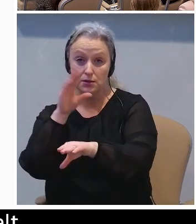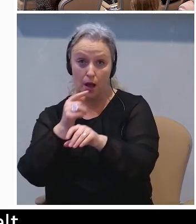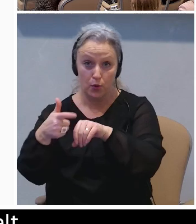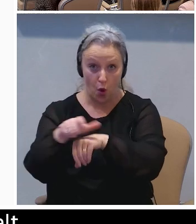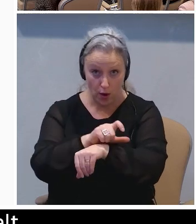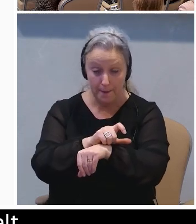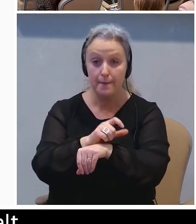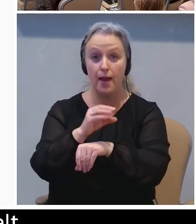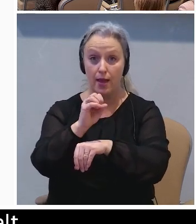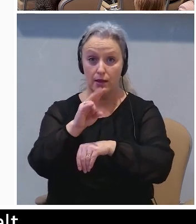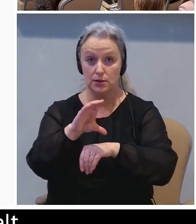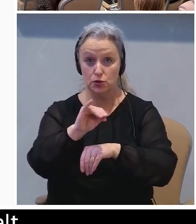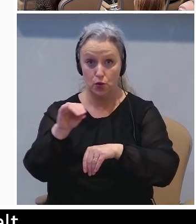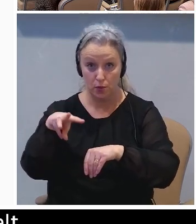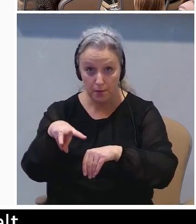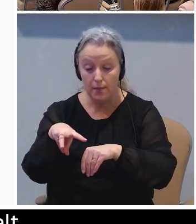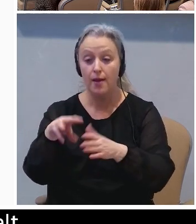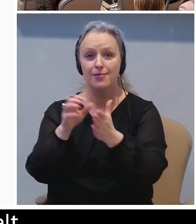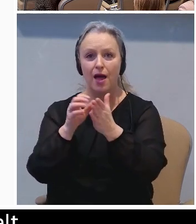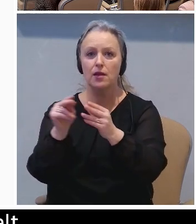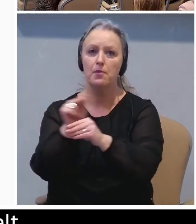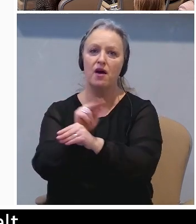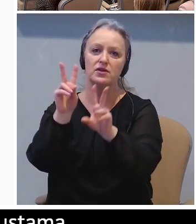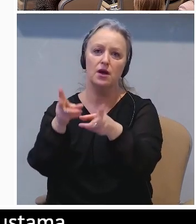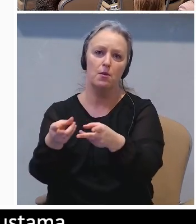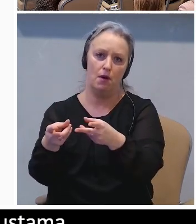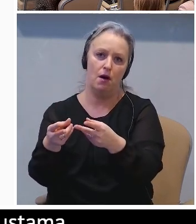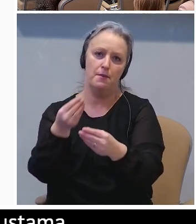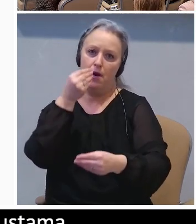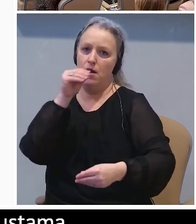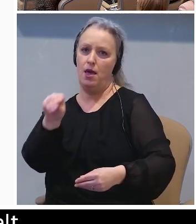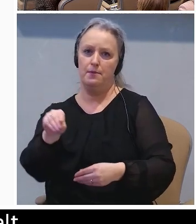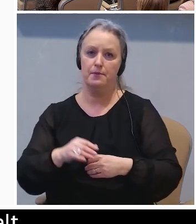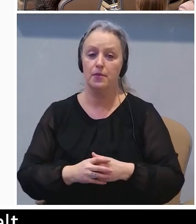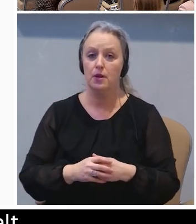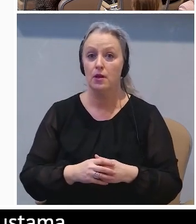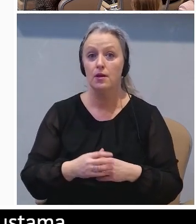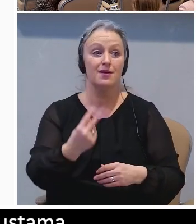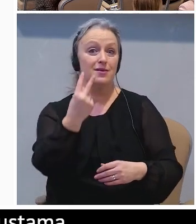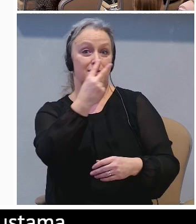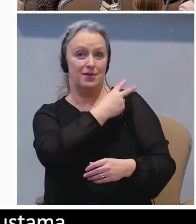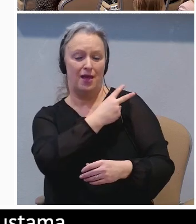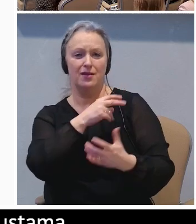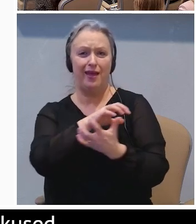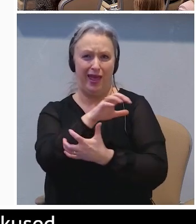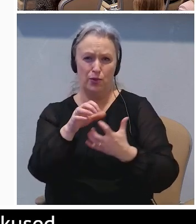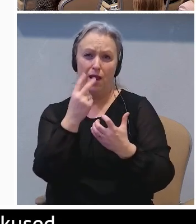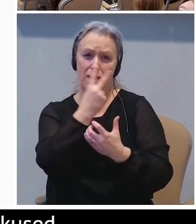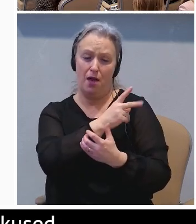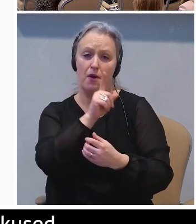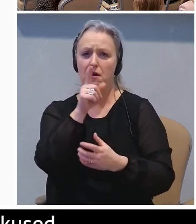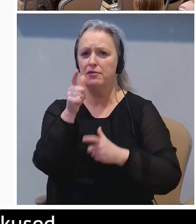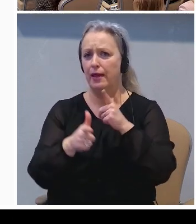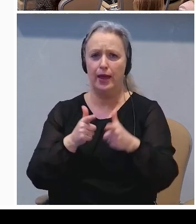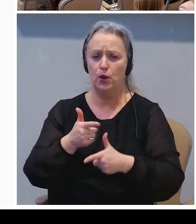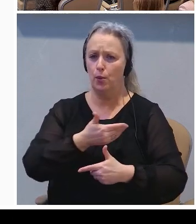mida rohkem ensüüme, results. seda parem on ravi. Ja They siin look näete complicated, tulemusi. but they're not. So if you look Nad at näevad where I'm keerulised pointing välja, aga here, tegelikult this ei is ole. the enzyme